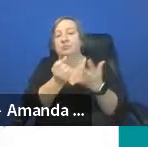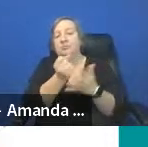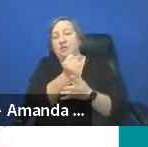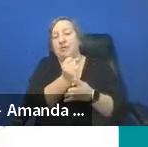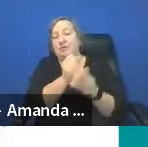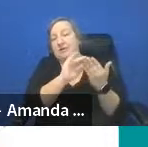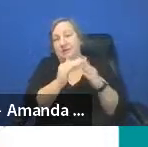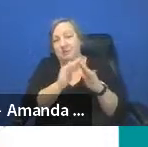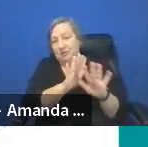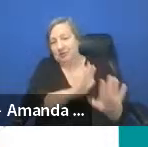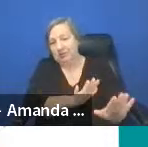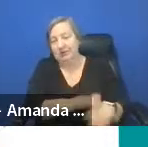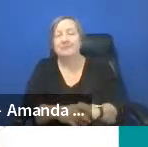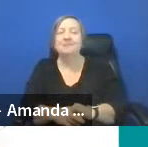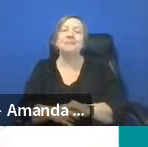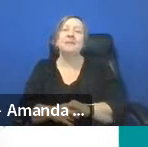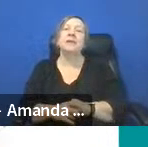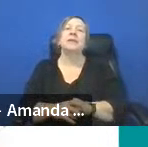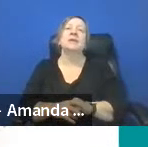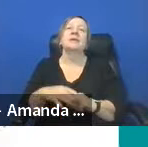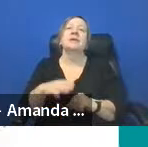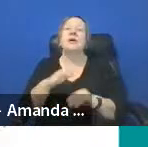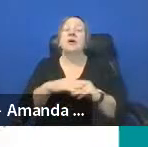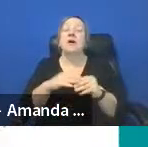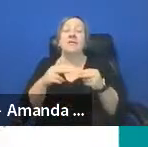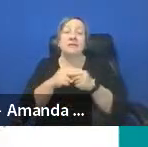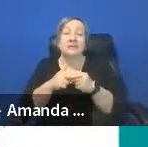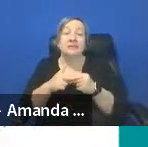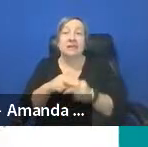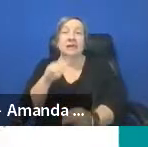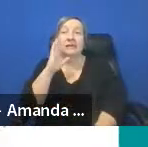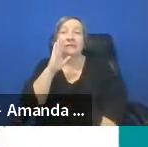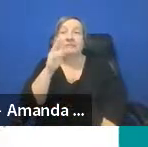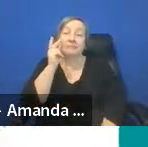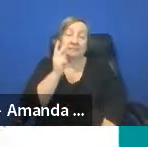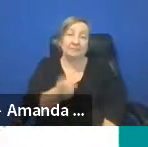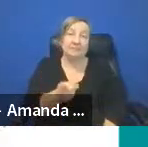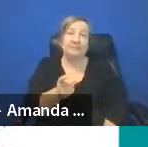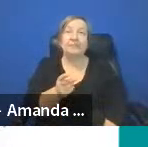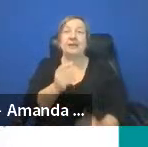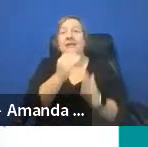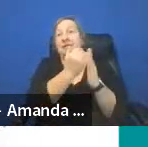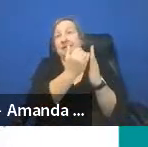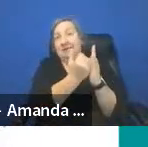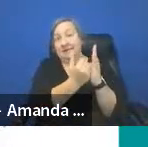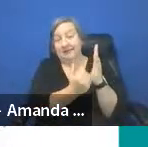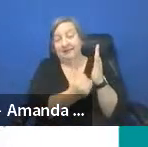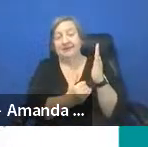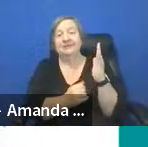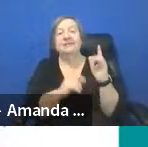community. And here on this slide, you will see a list of different things that we've